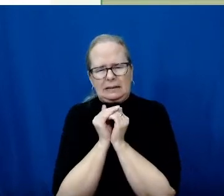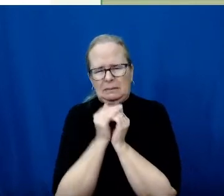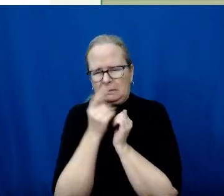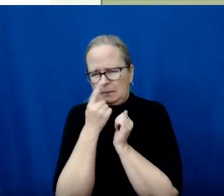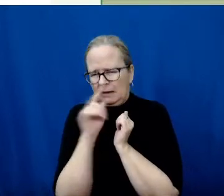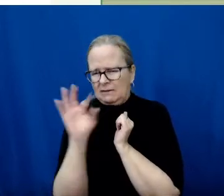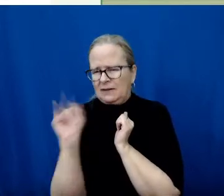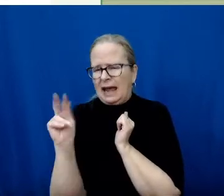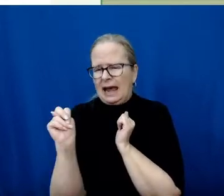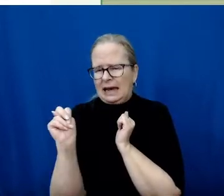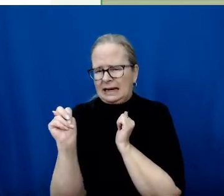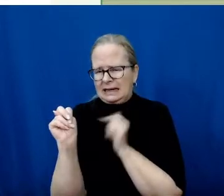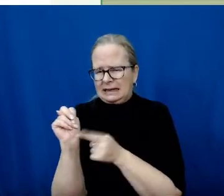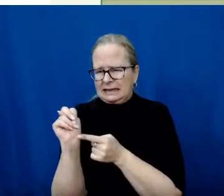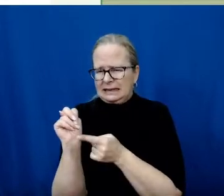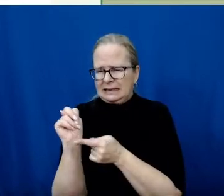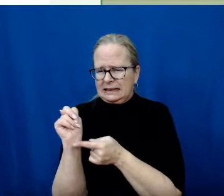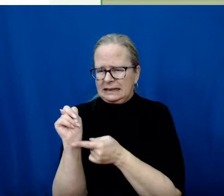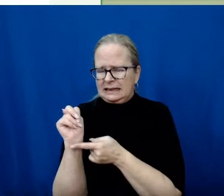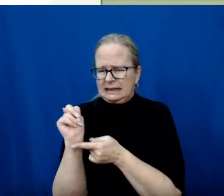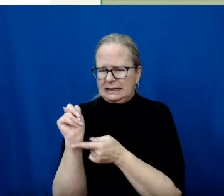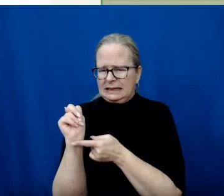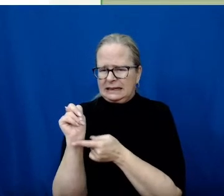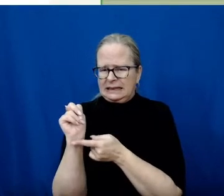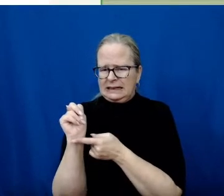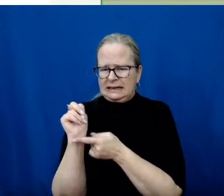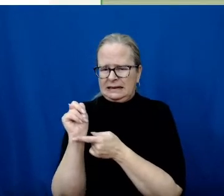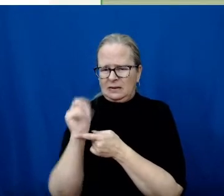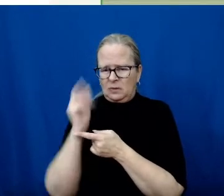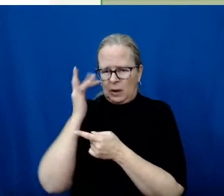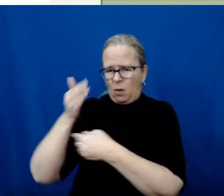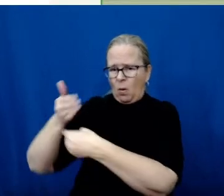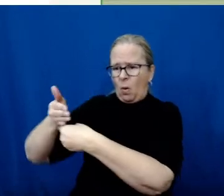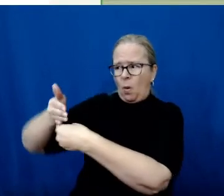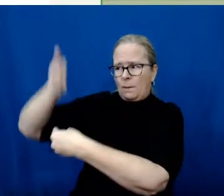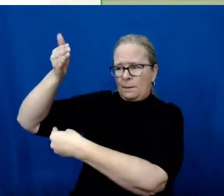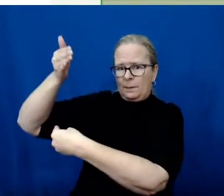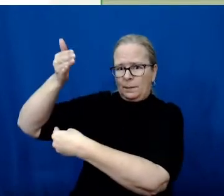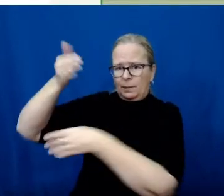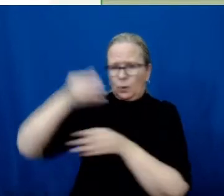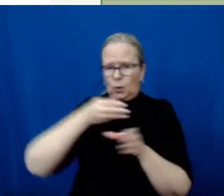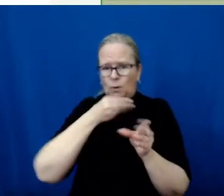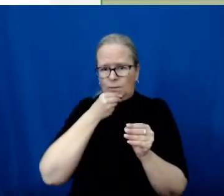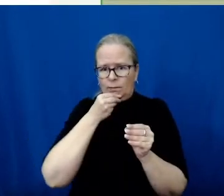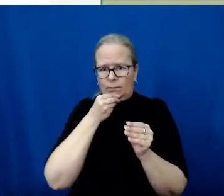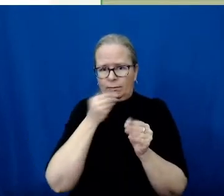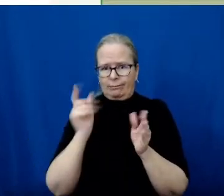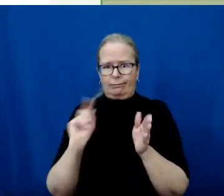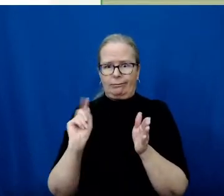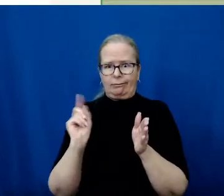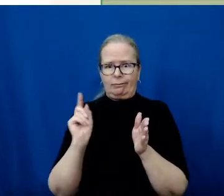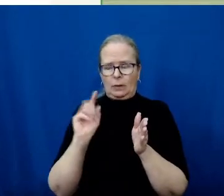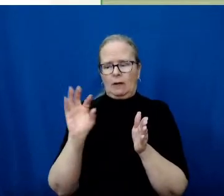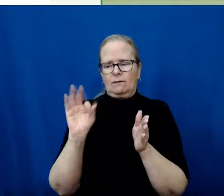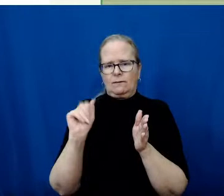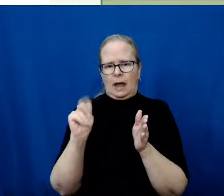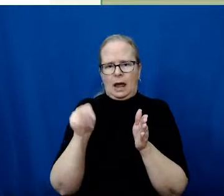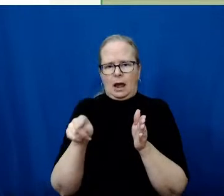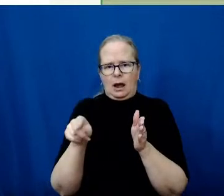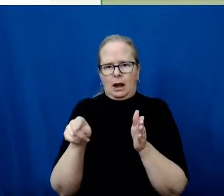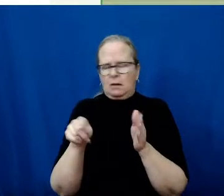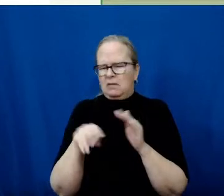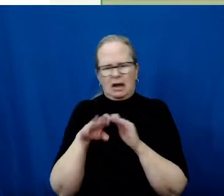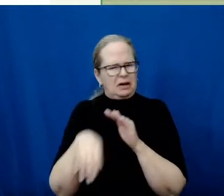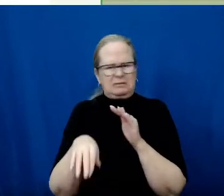in your house for that right now. And that fan, like I said, for under $200, it's going to be less than that depending on what you're paying for box fans and filters,